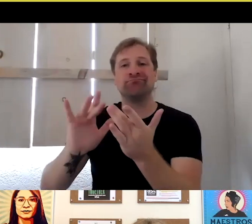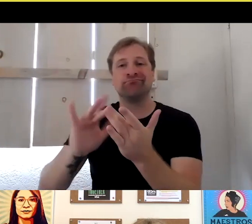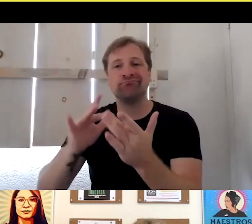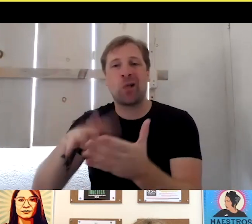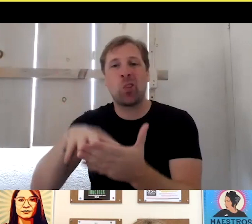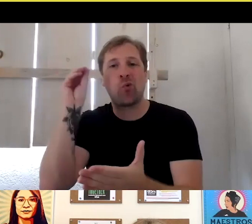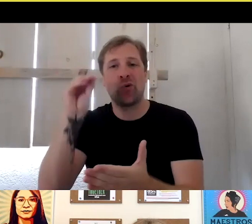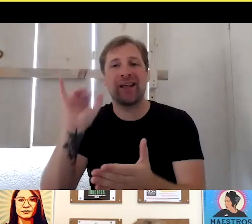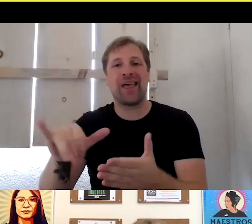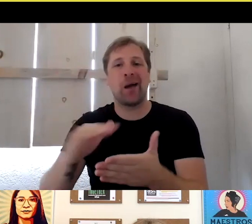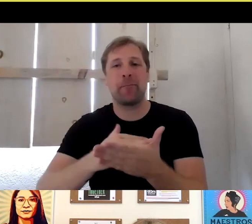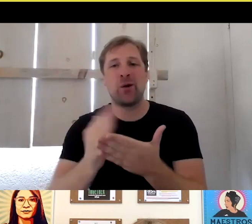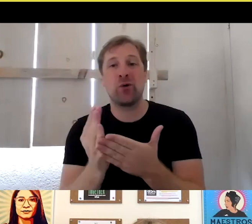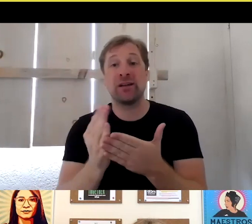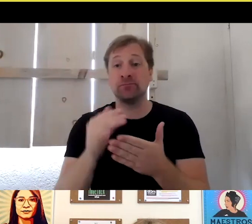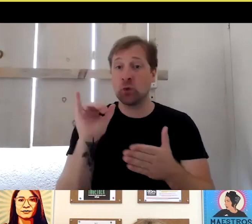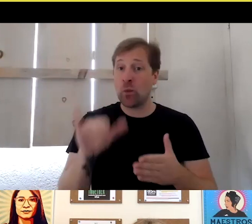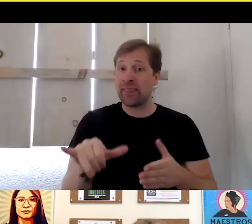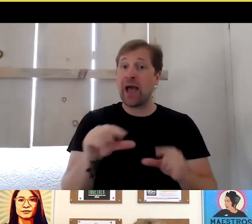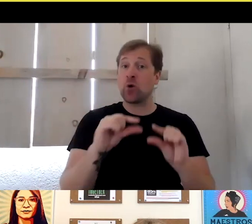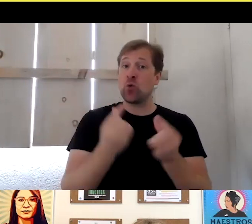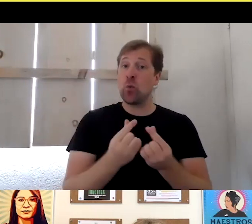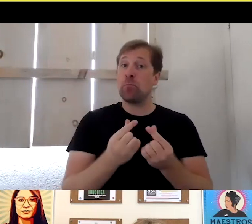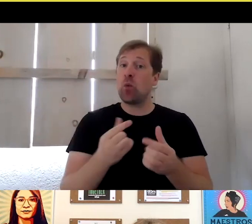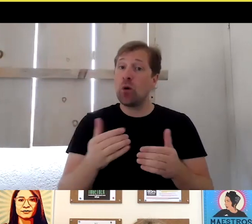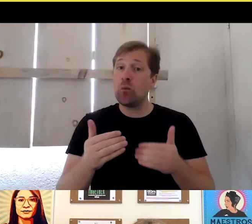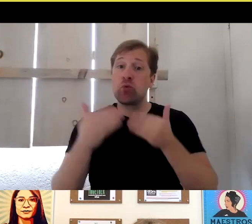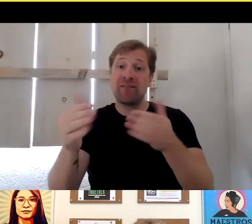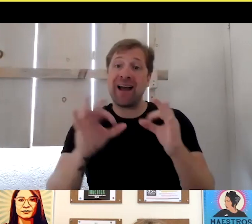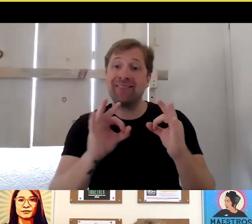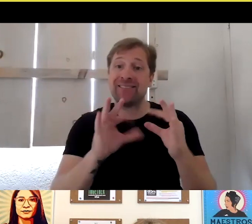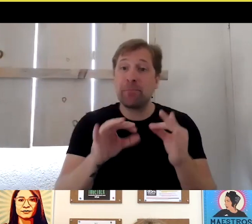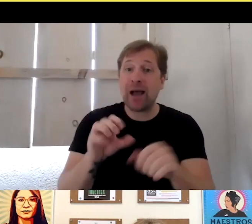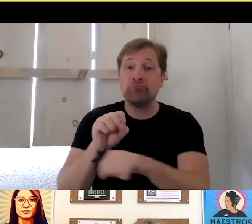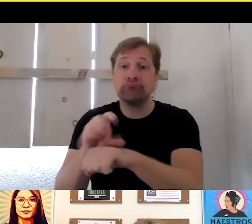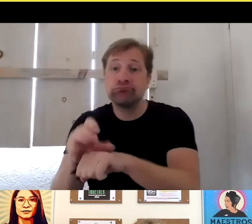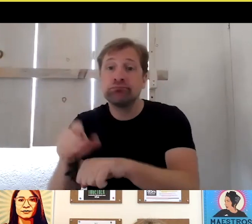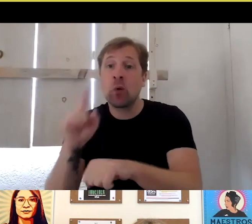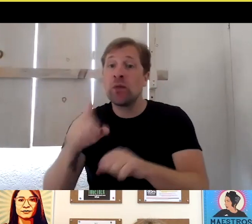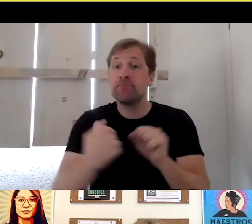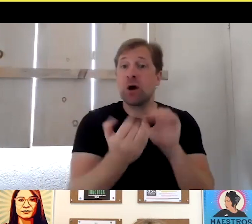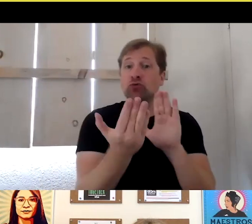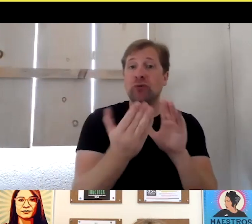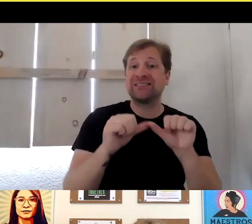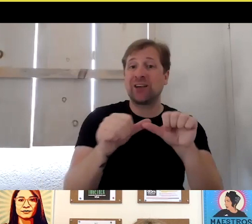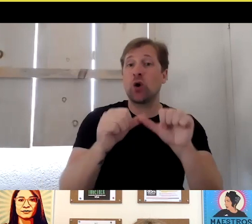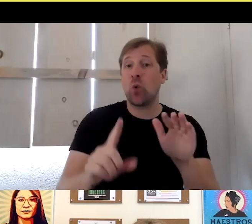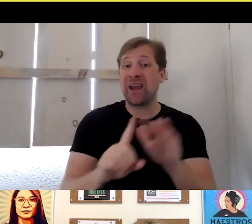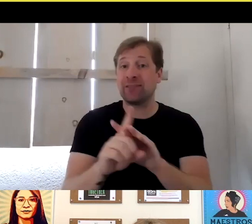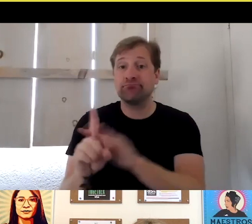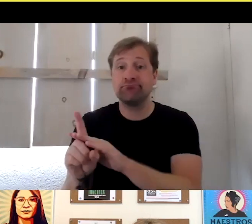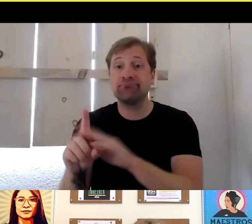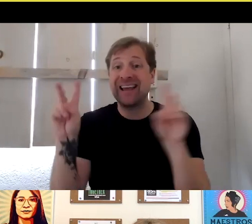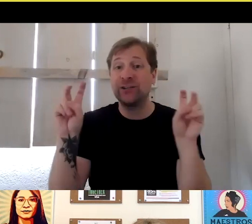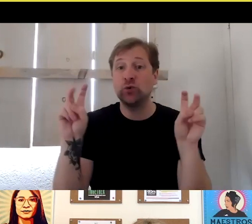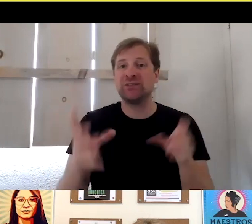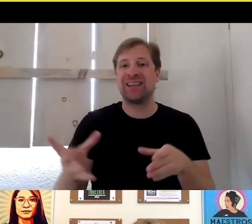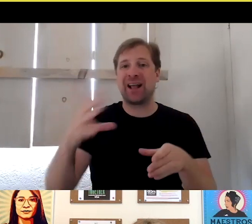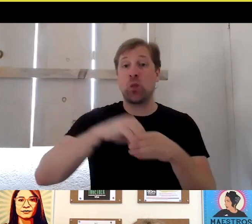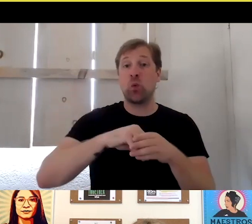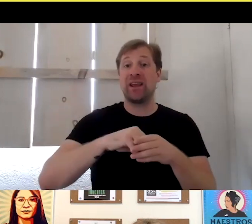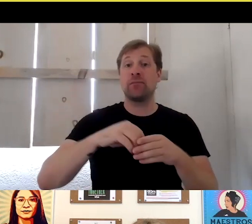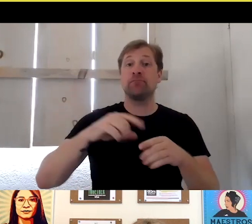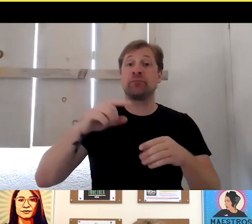will provide input that will address ongoing issues that include alternative school